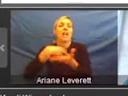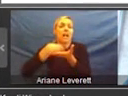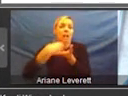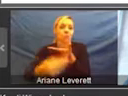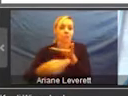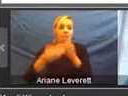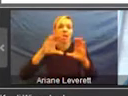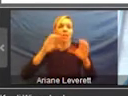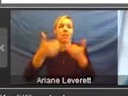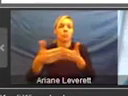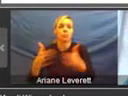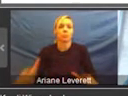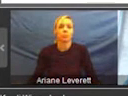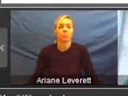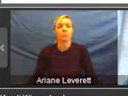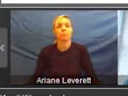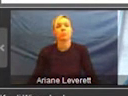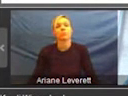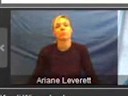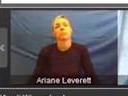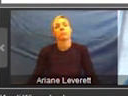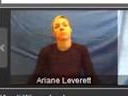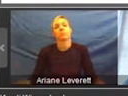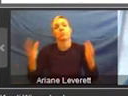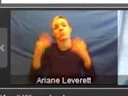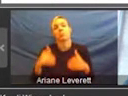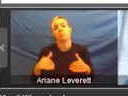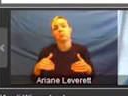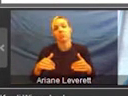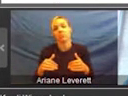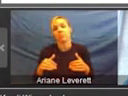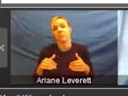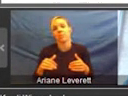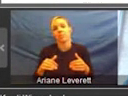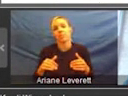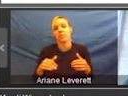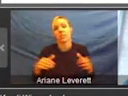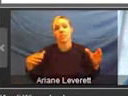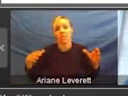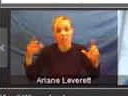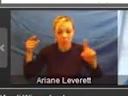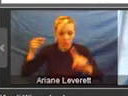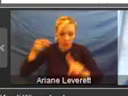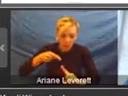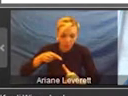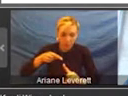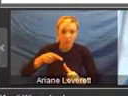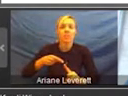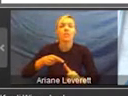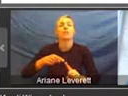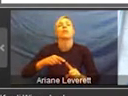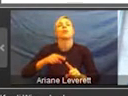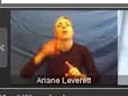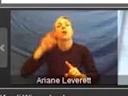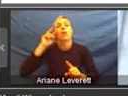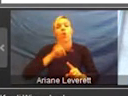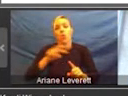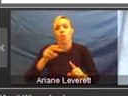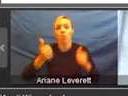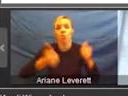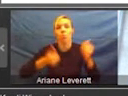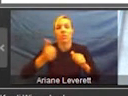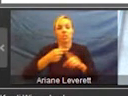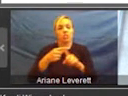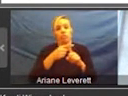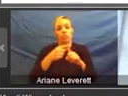Then at micro level, the first step should be to analyze the situation and identify the target groups for inclusion. So that even